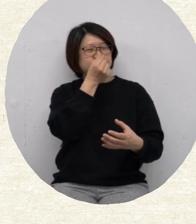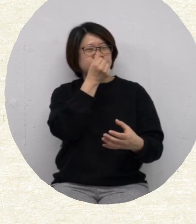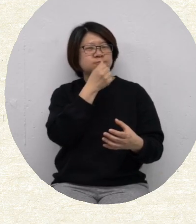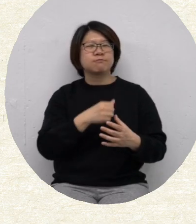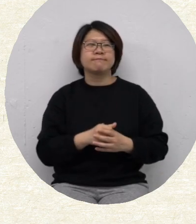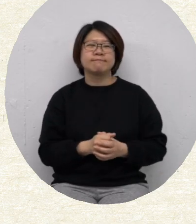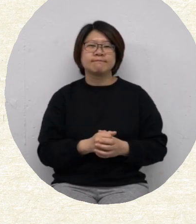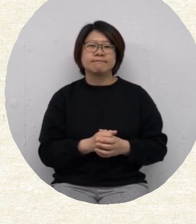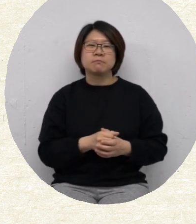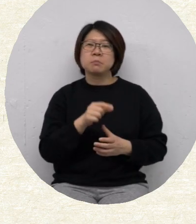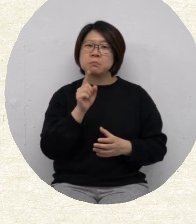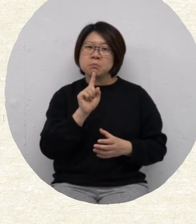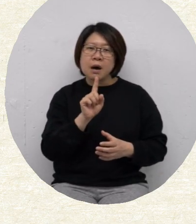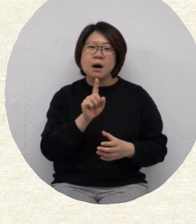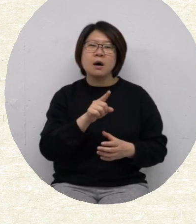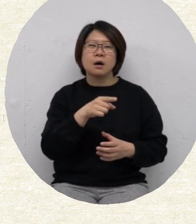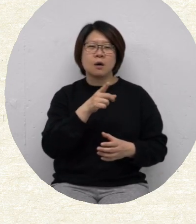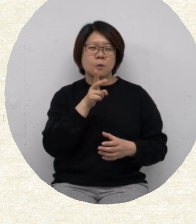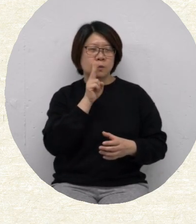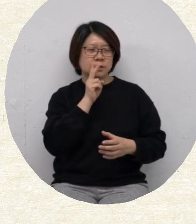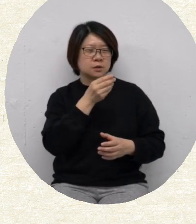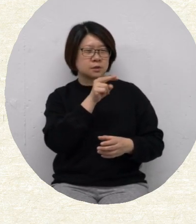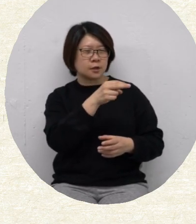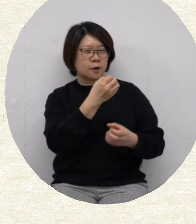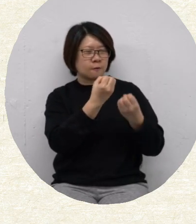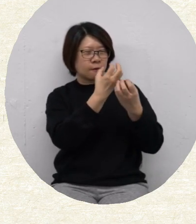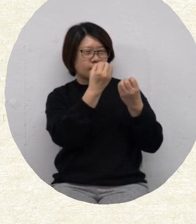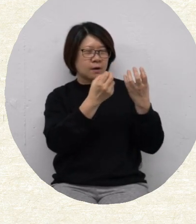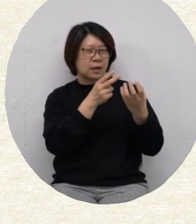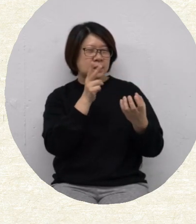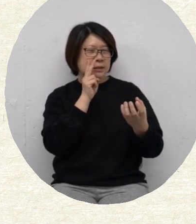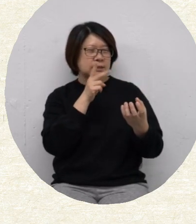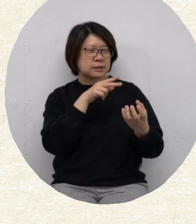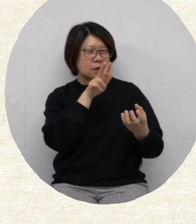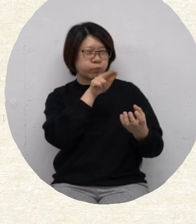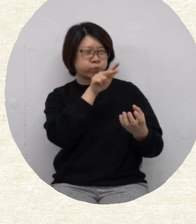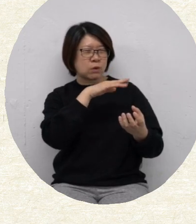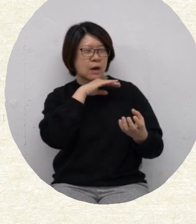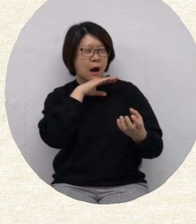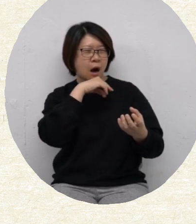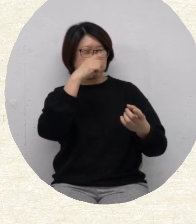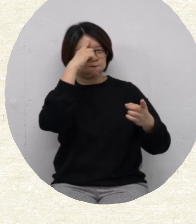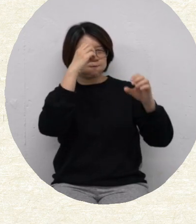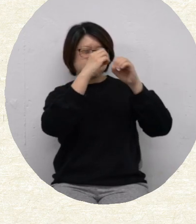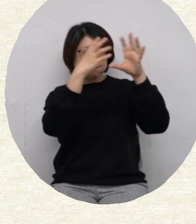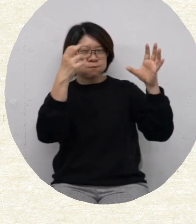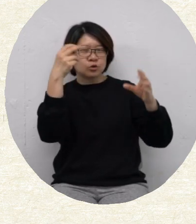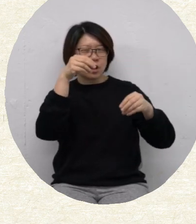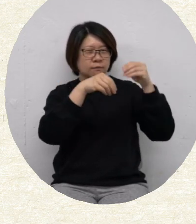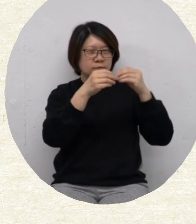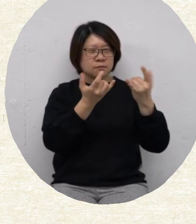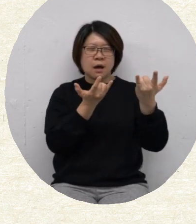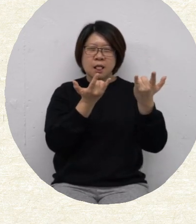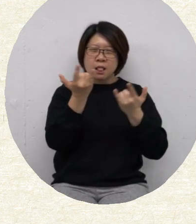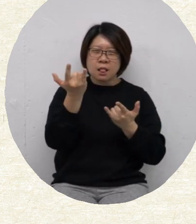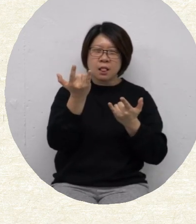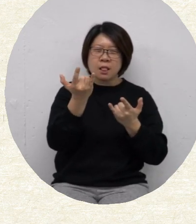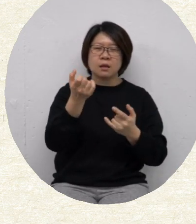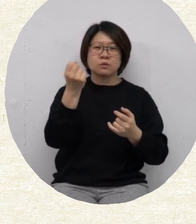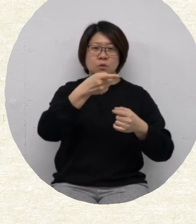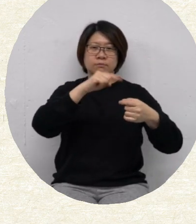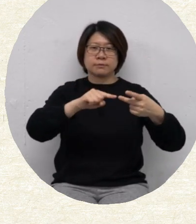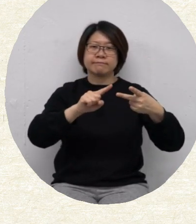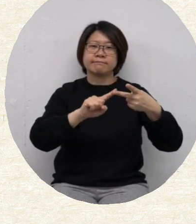I hope that these moments where the flower stem meets the container creates interesting tension in the work, not